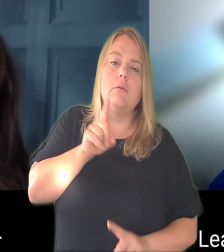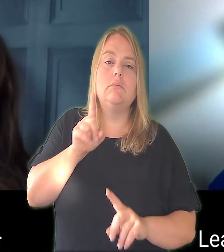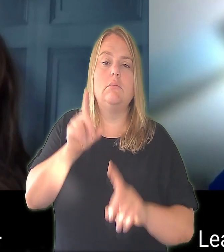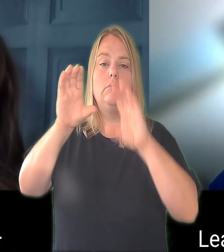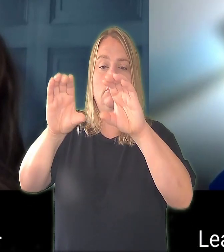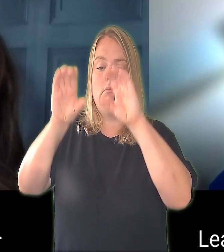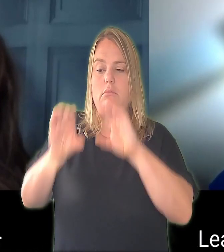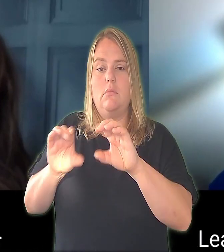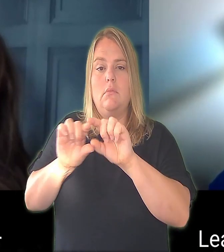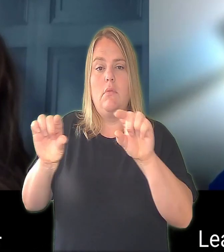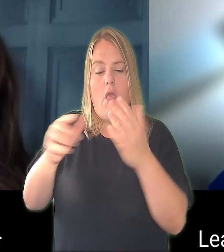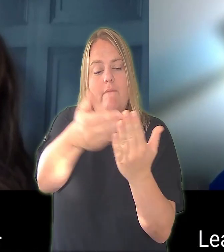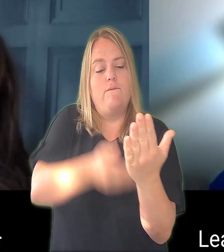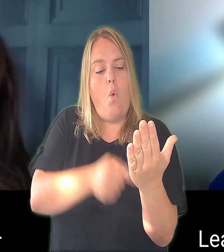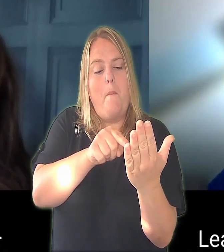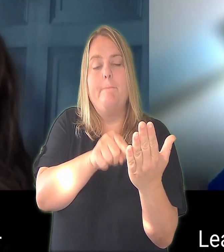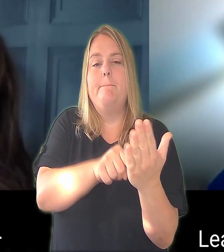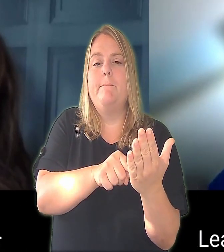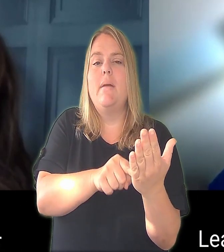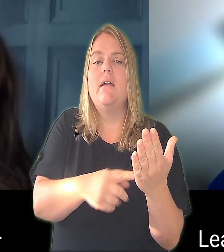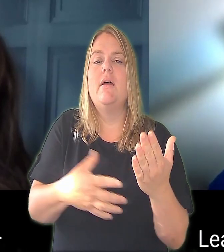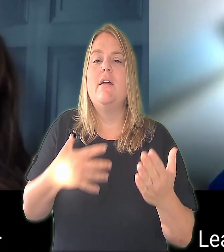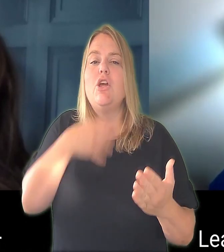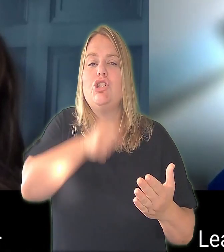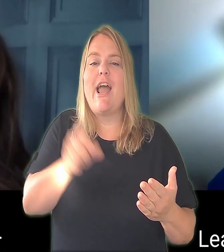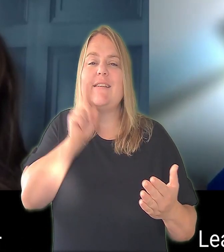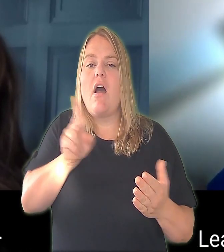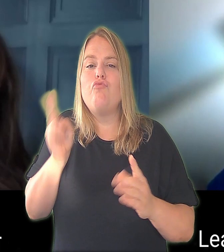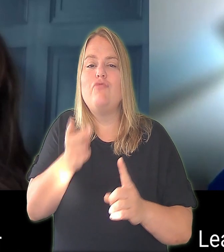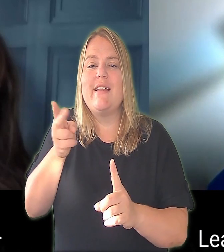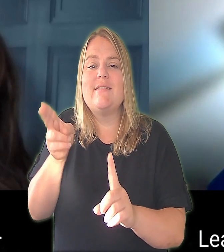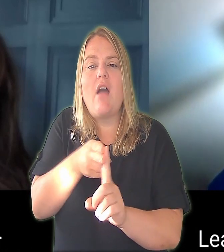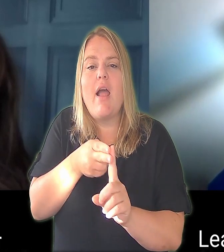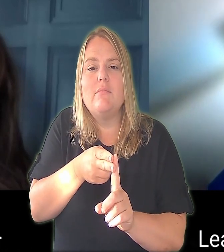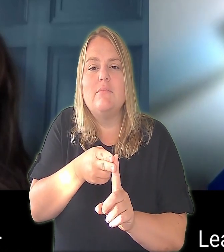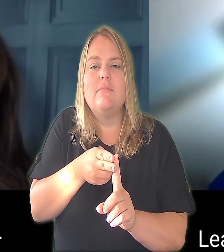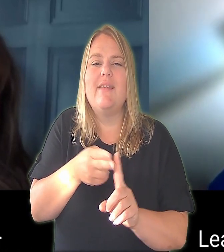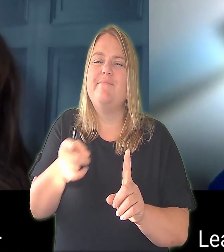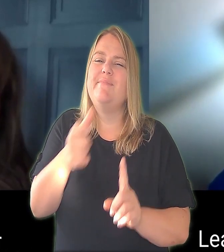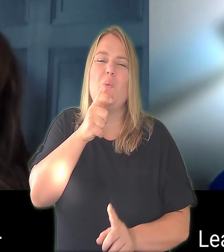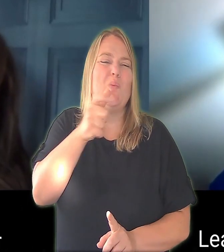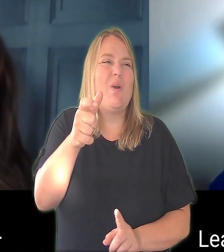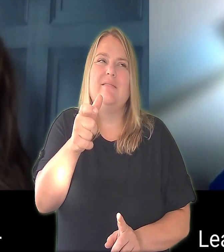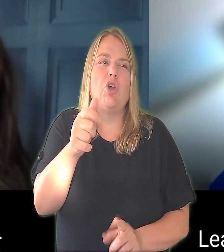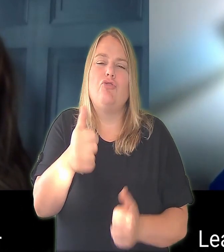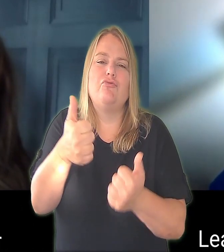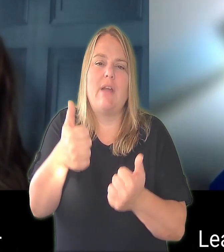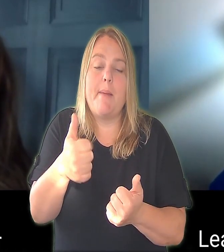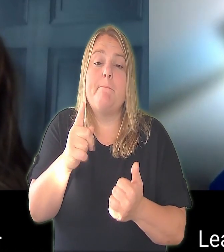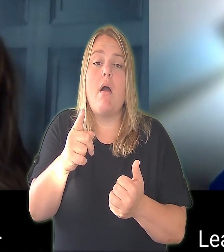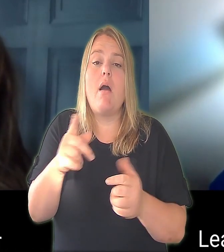the gender reassignment section of the form. Gender reassignment isn't really the best language, to be honest. It's just the way things are phrased